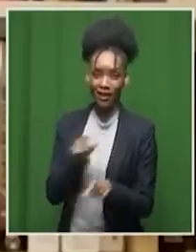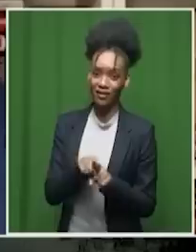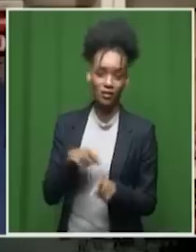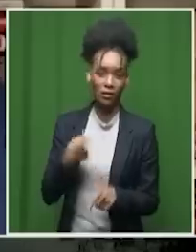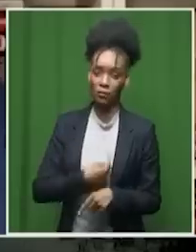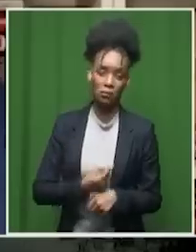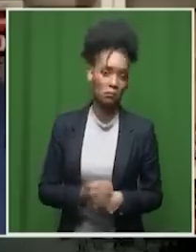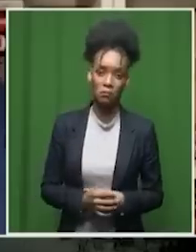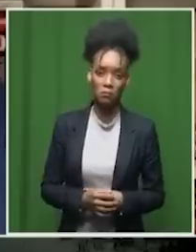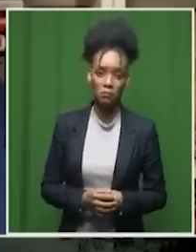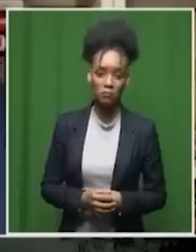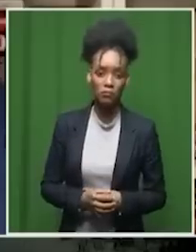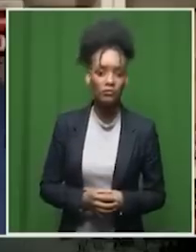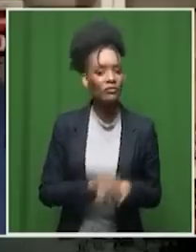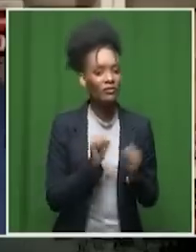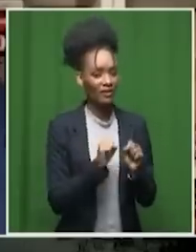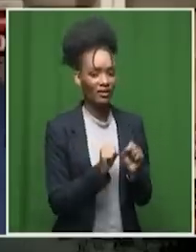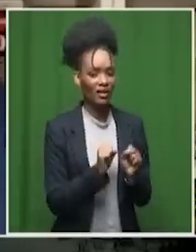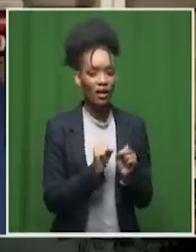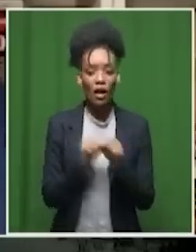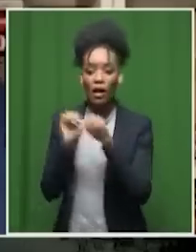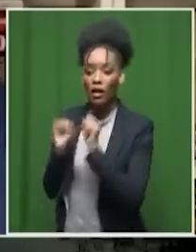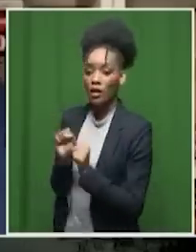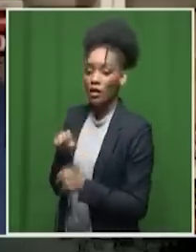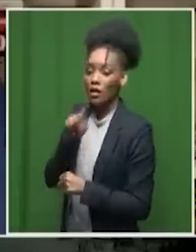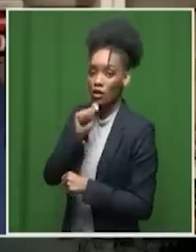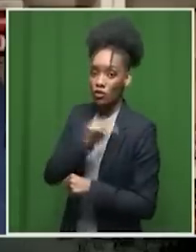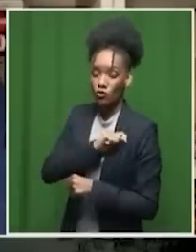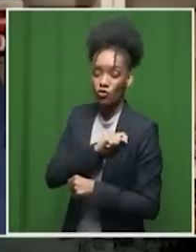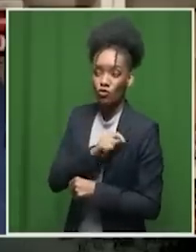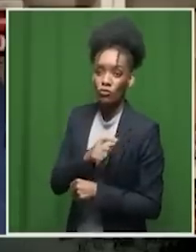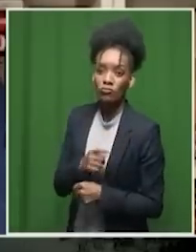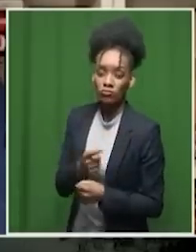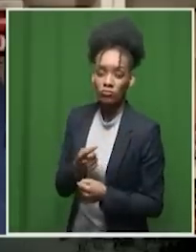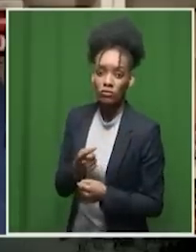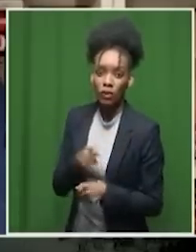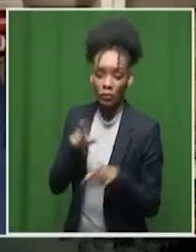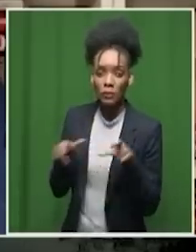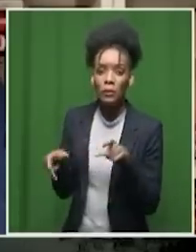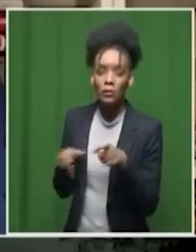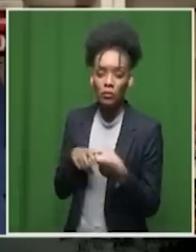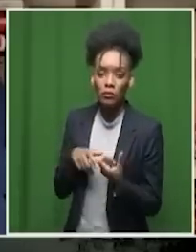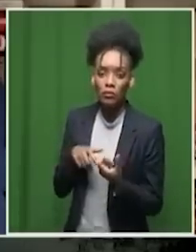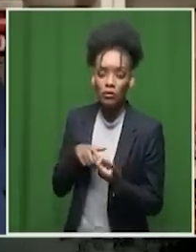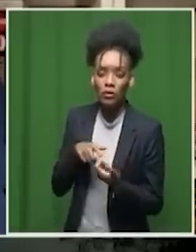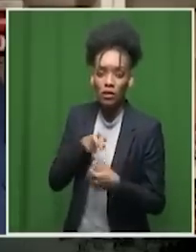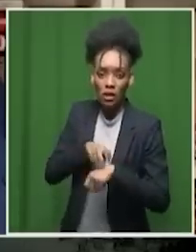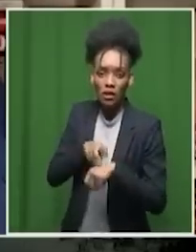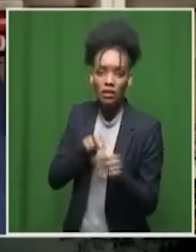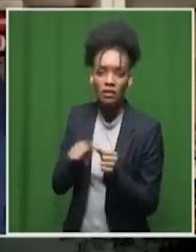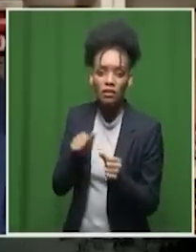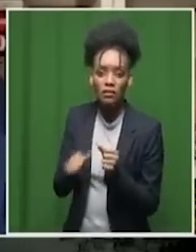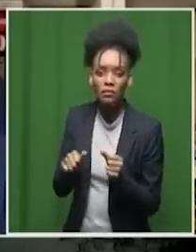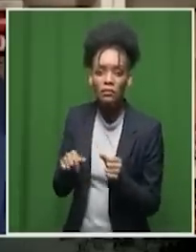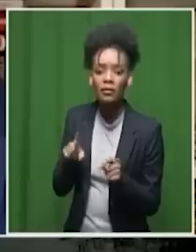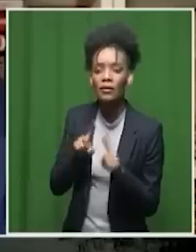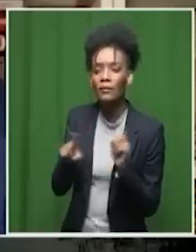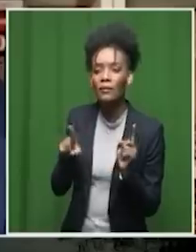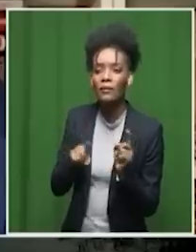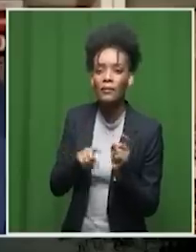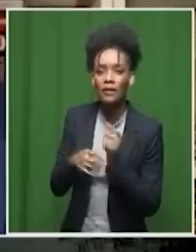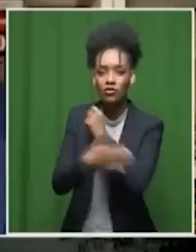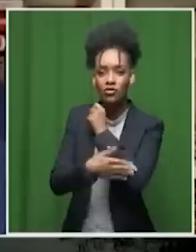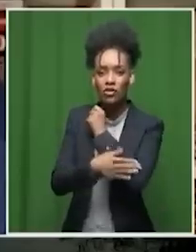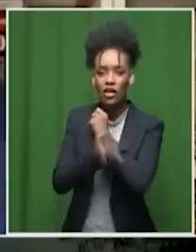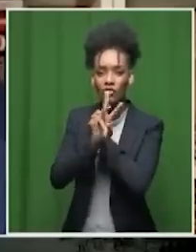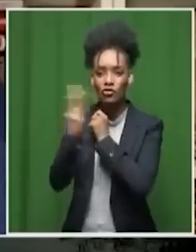they do. But do you not think the continued interference of countries in the West, Europe,